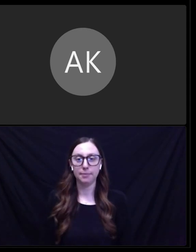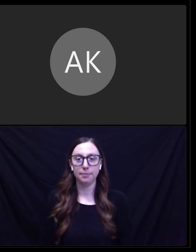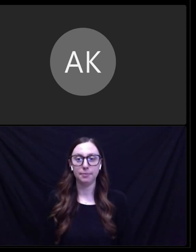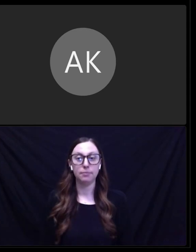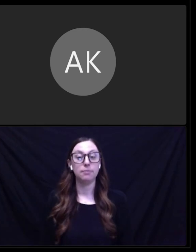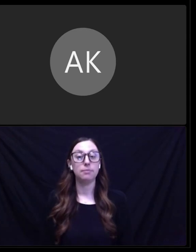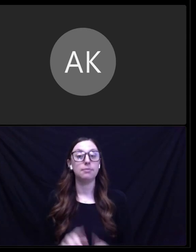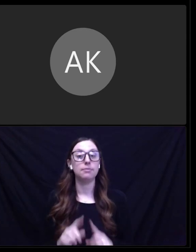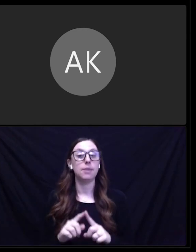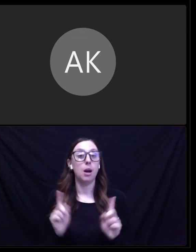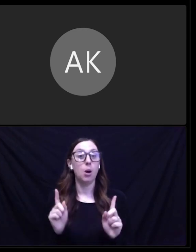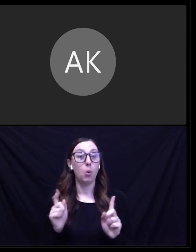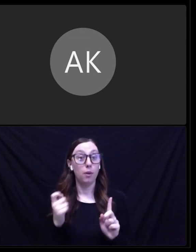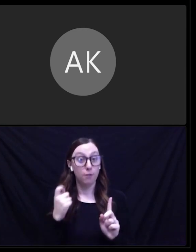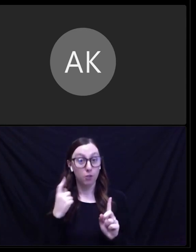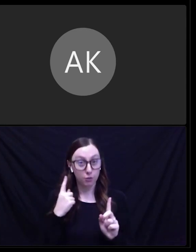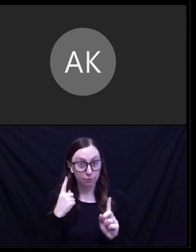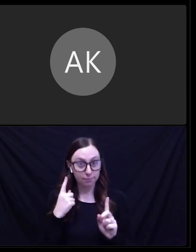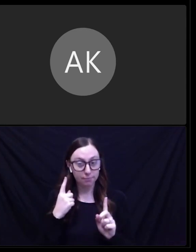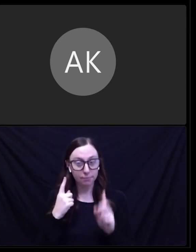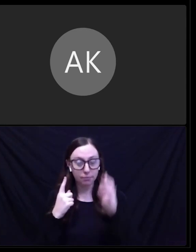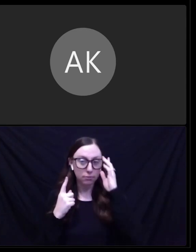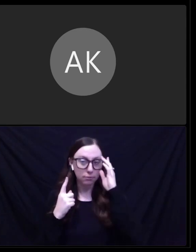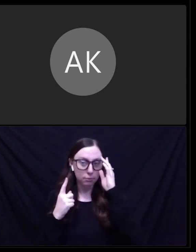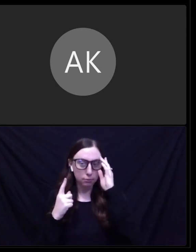However, there are also